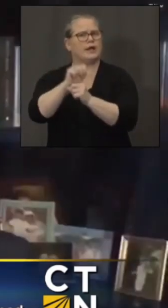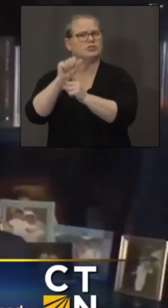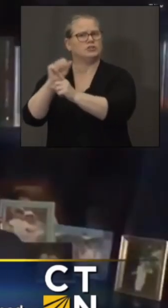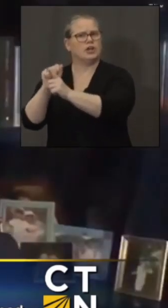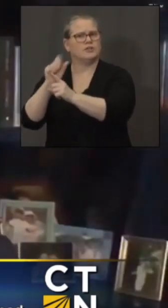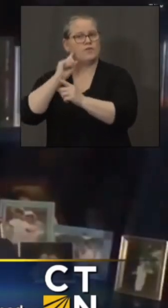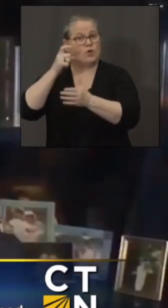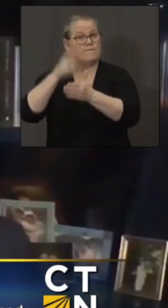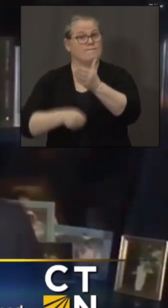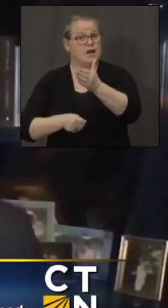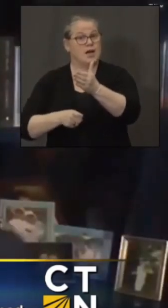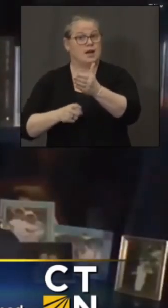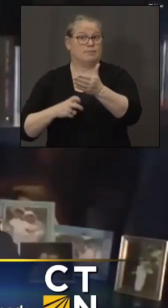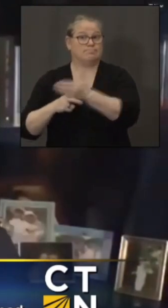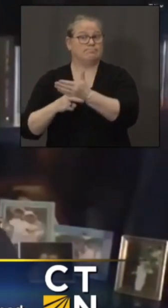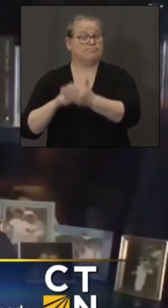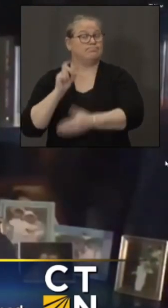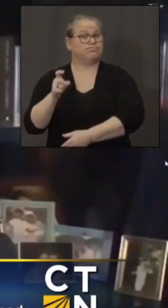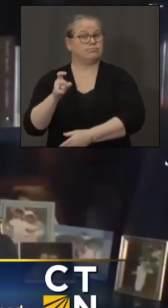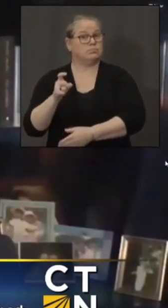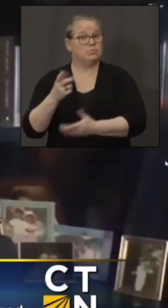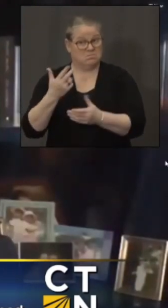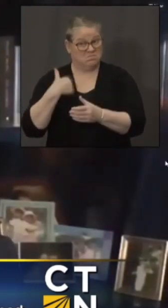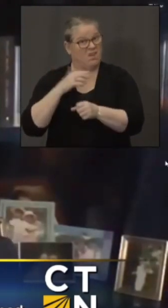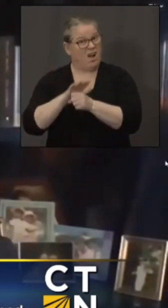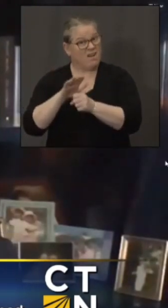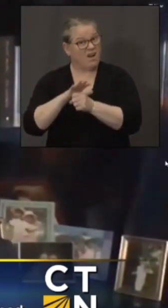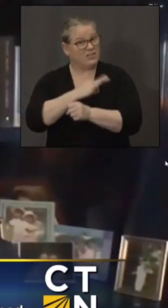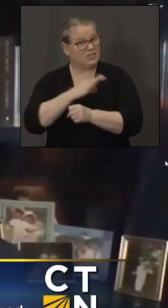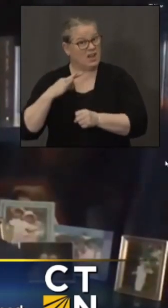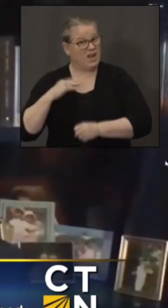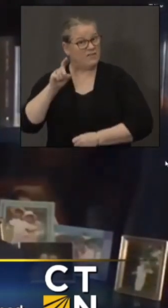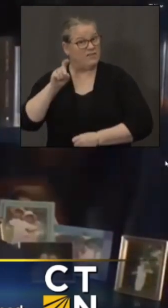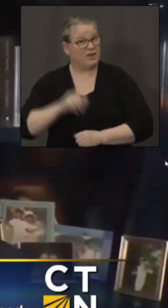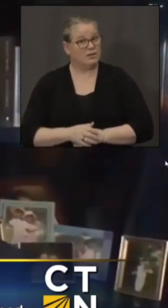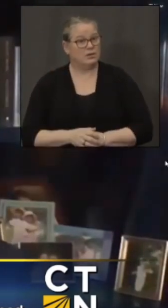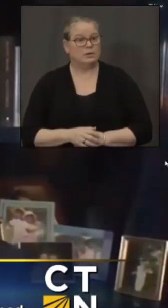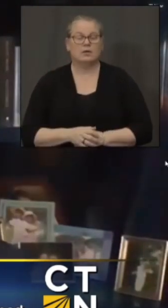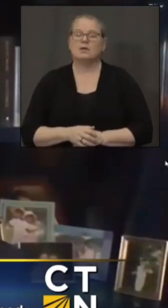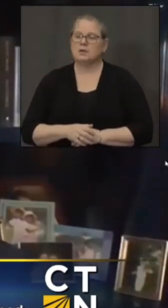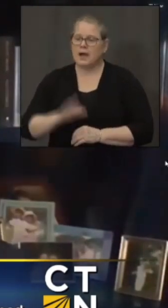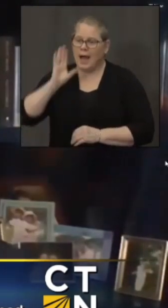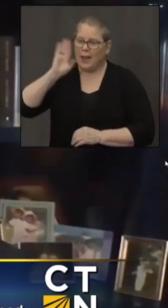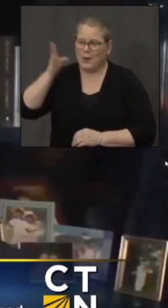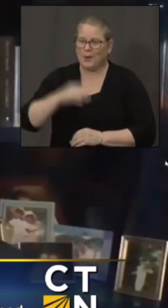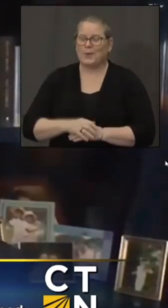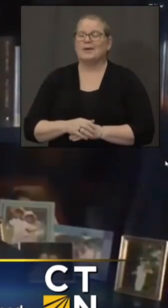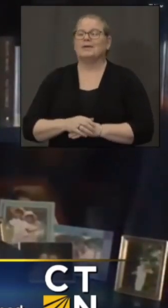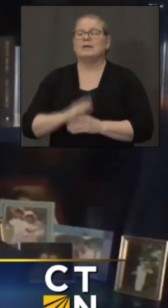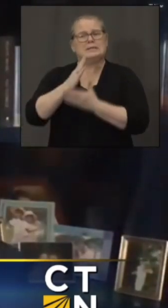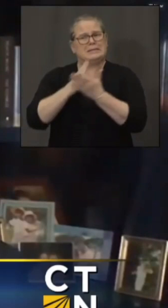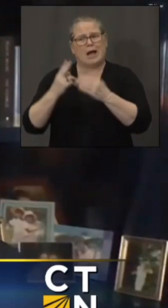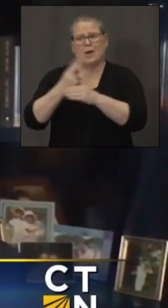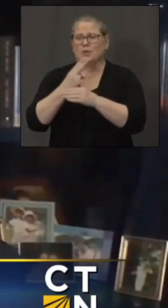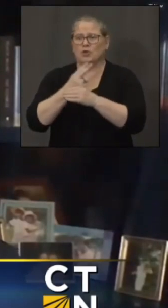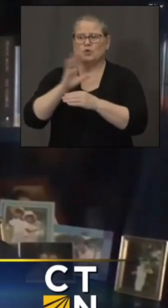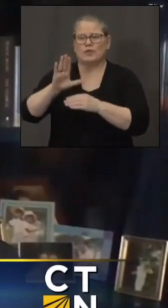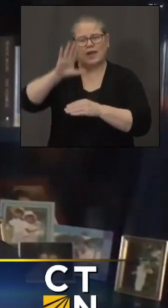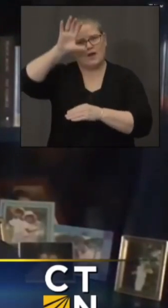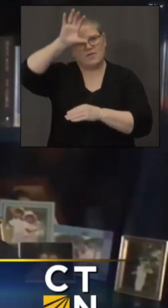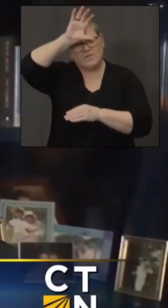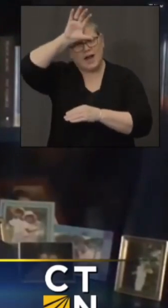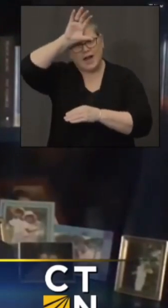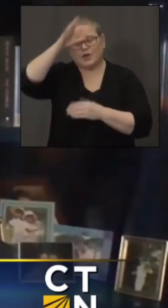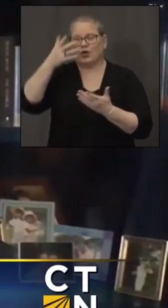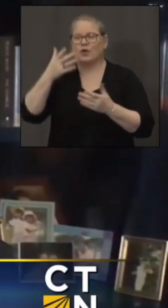Hey, Jody. Look, some are using local public health, some are using fire marshals, some are using, municipal